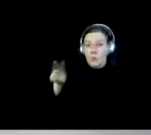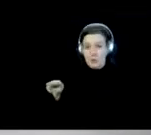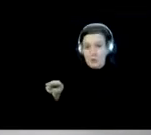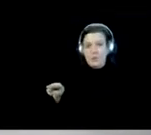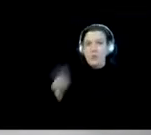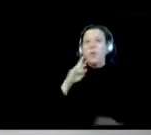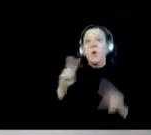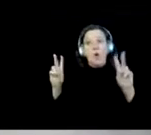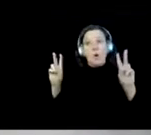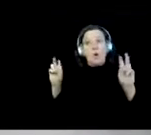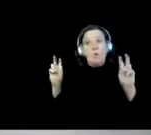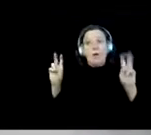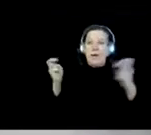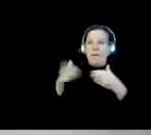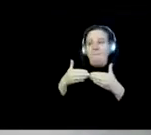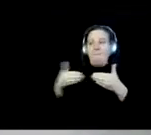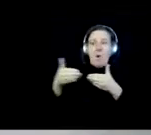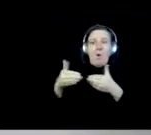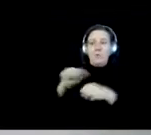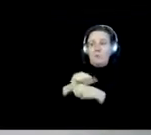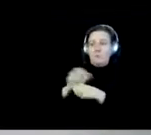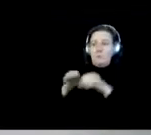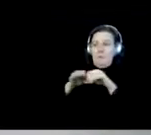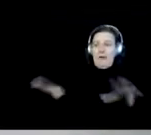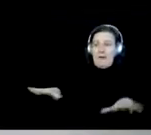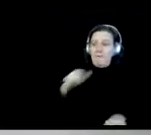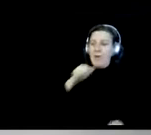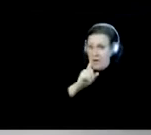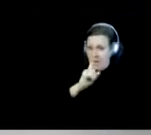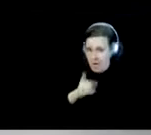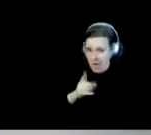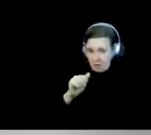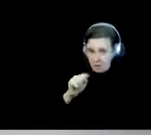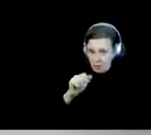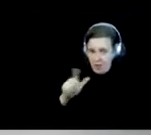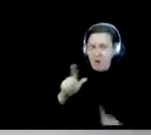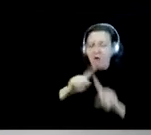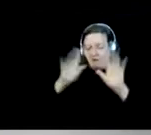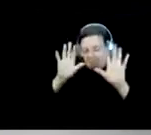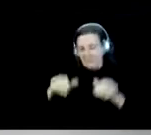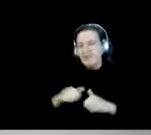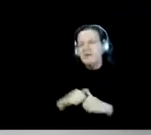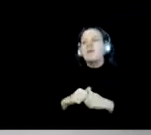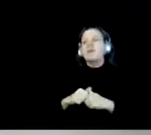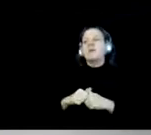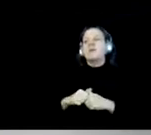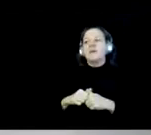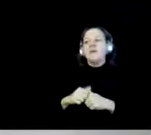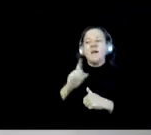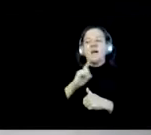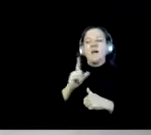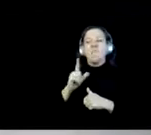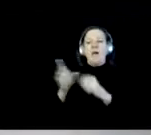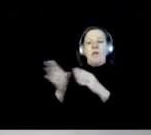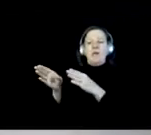allegedly post-pandemic, which is not true at all. But, you know, this moving away of certain information to privilege